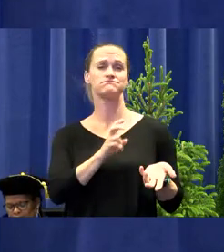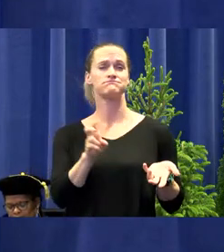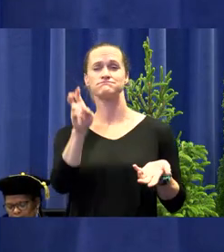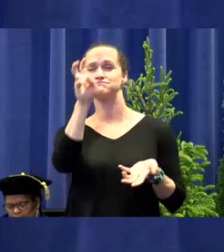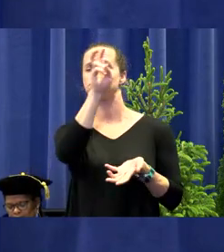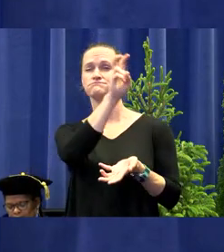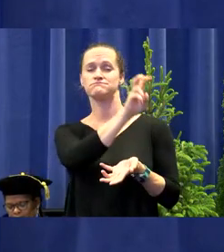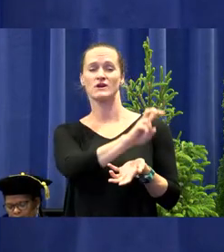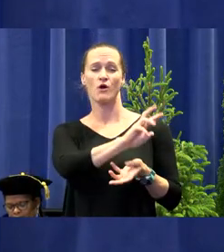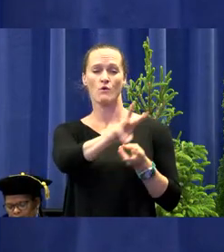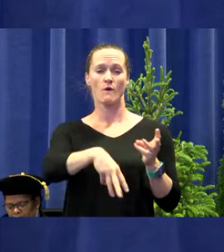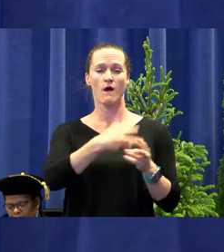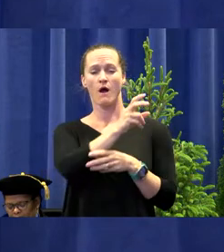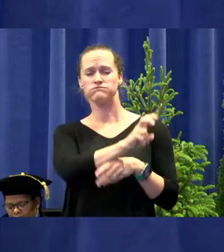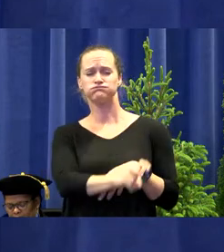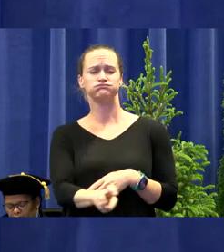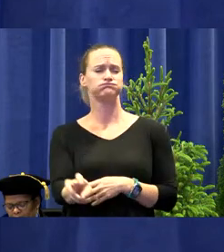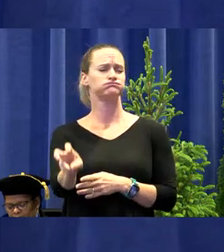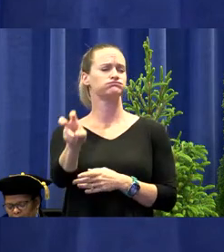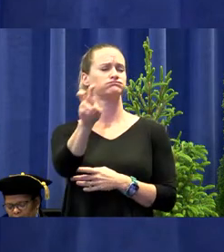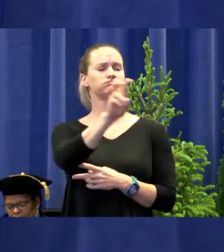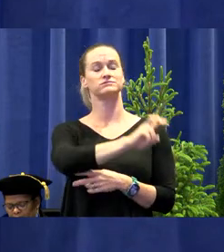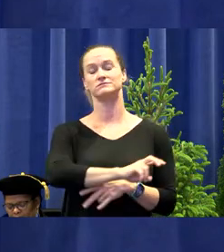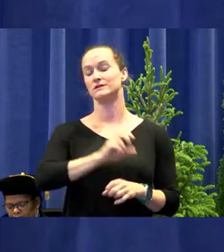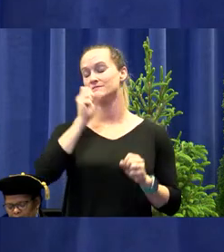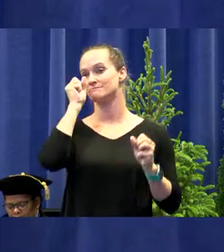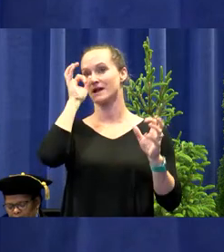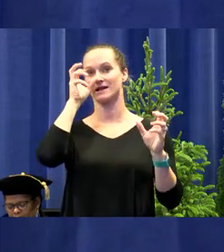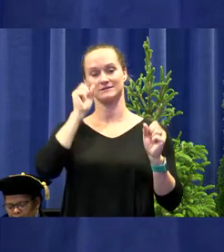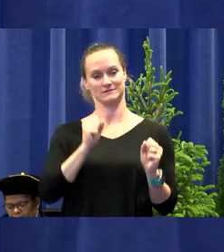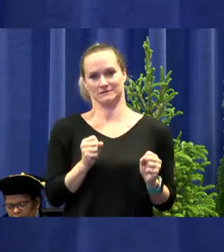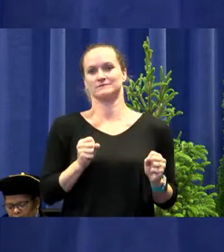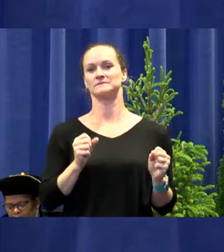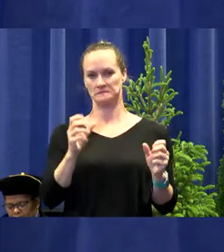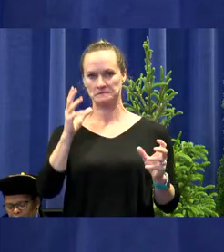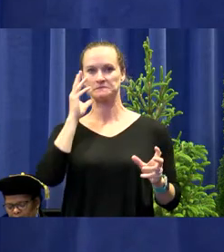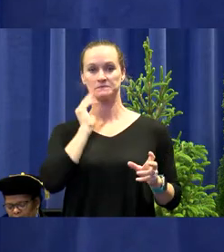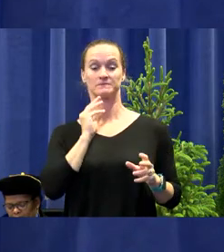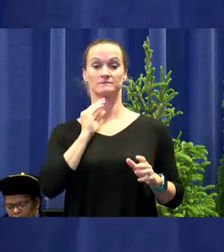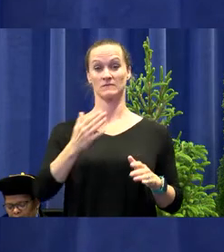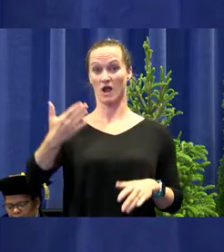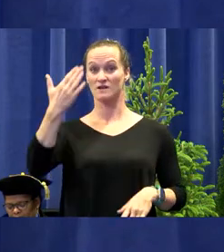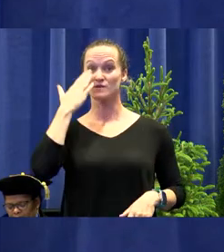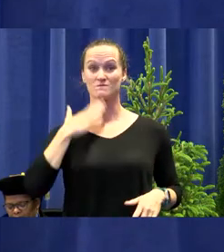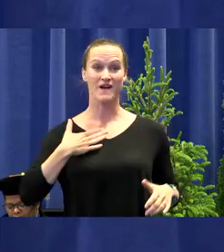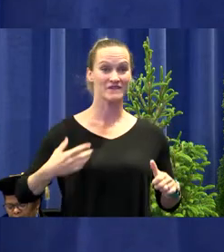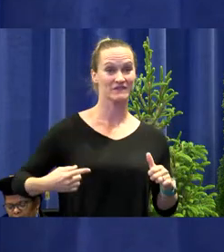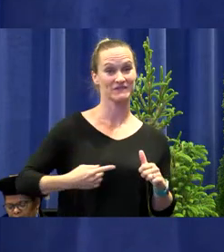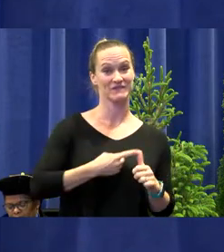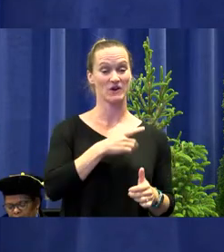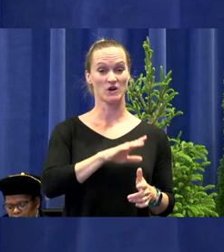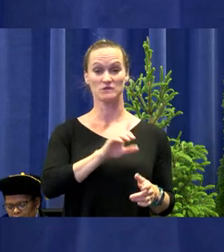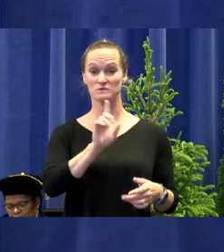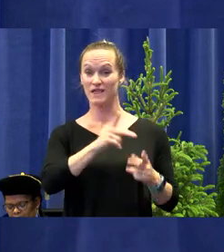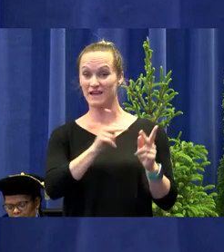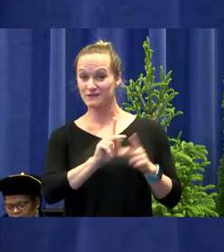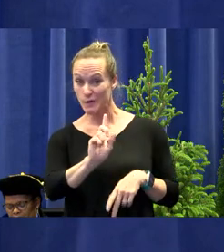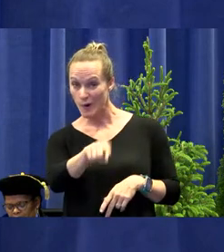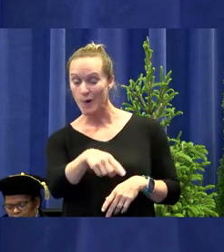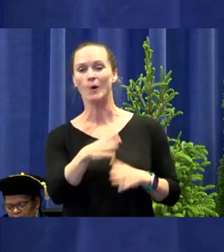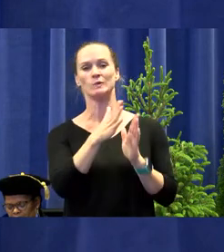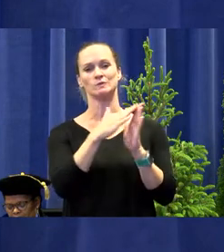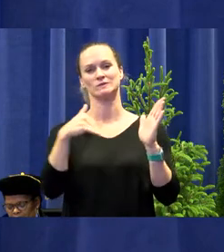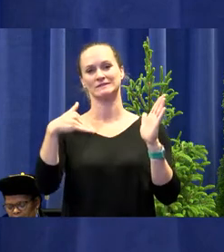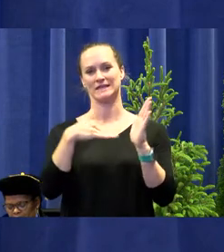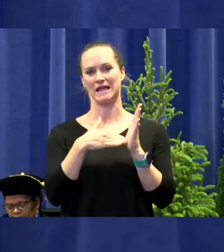world. It was truly an amazing experience. I knew that my first stop would be to travel back to New Zealand, where I